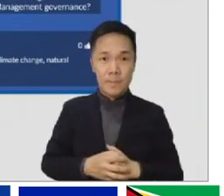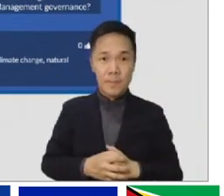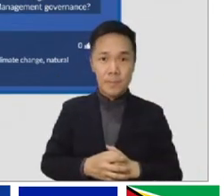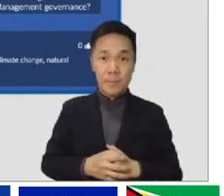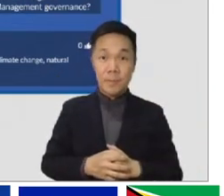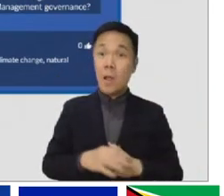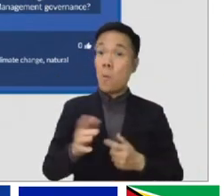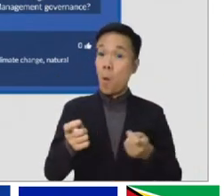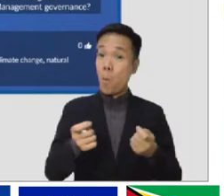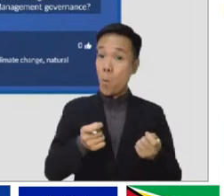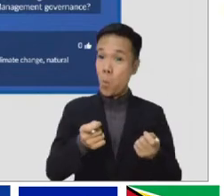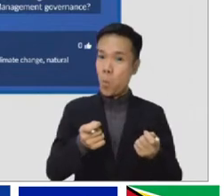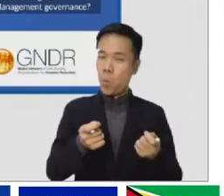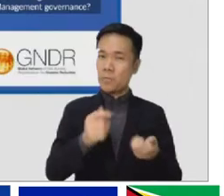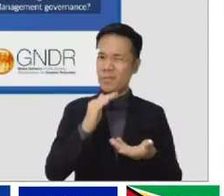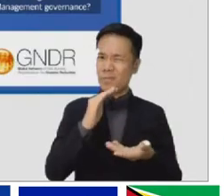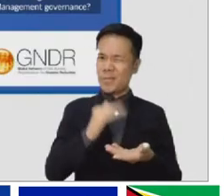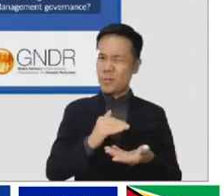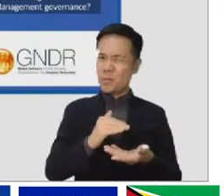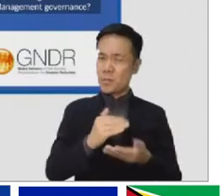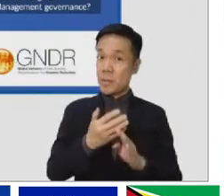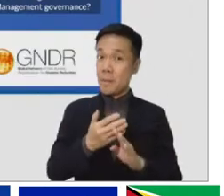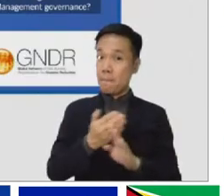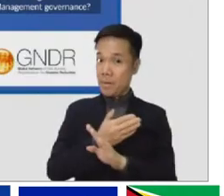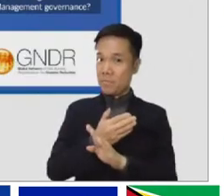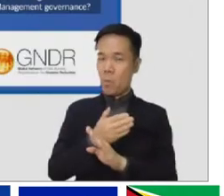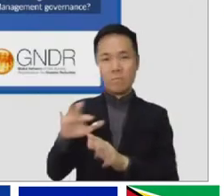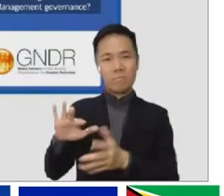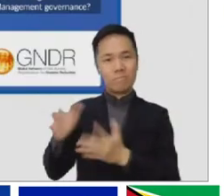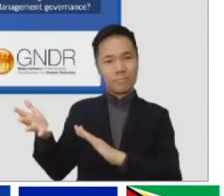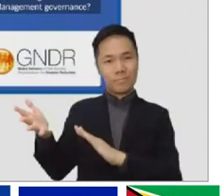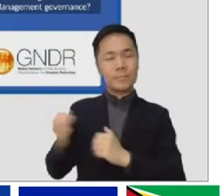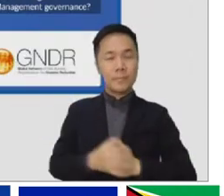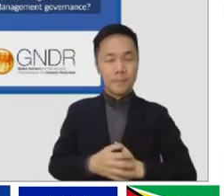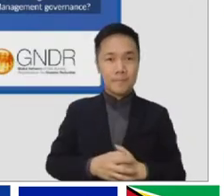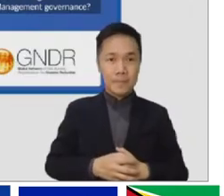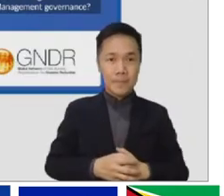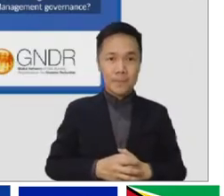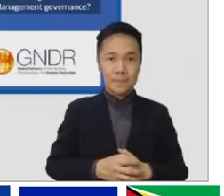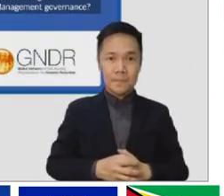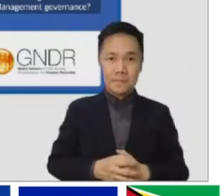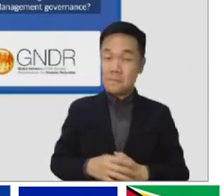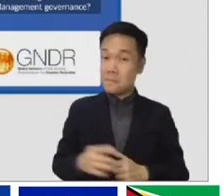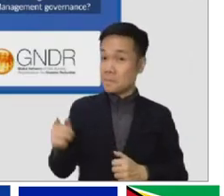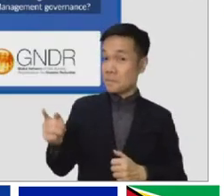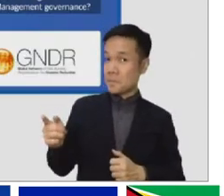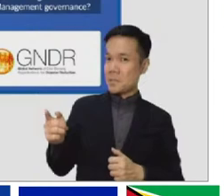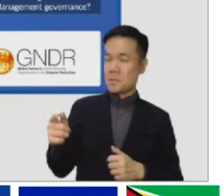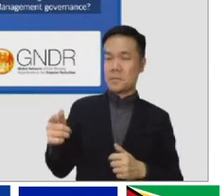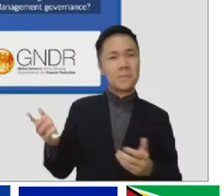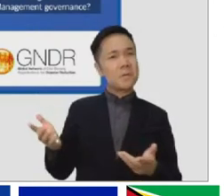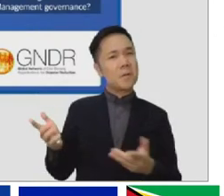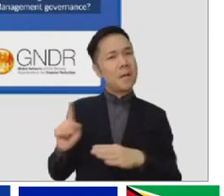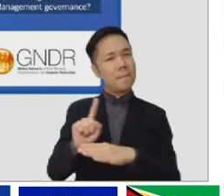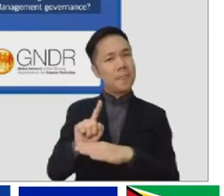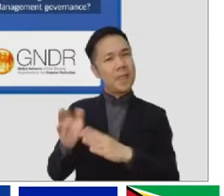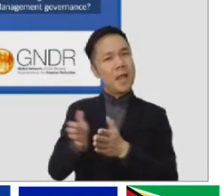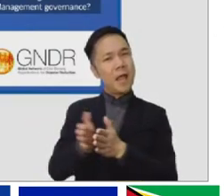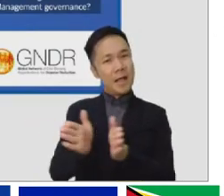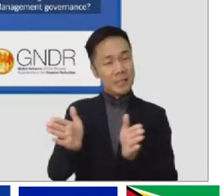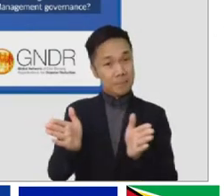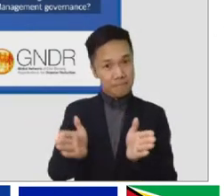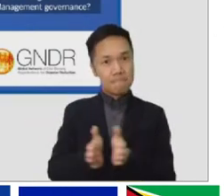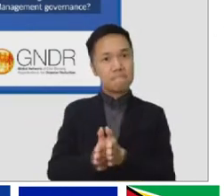pre-impact, and also the whole topic of which you insinuated but indicated very clearly of